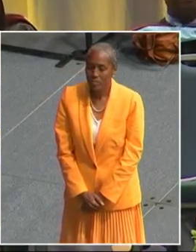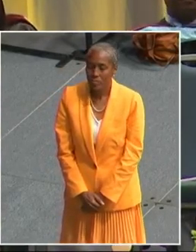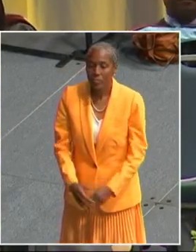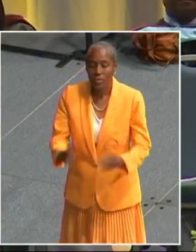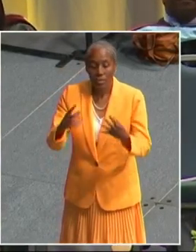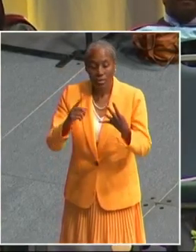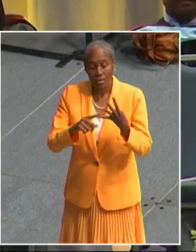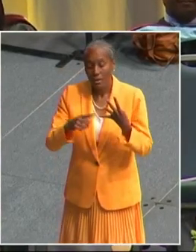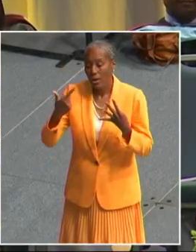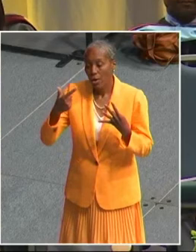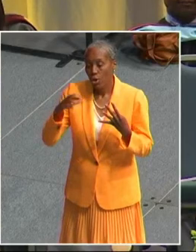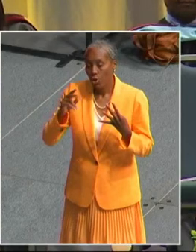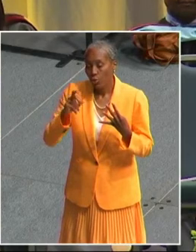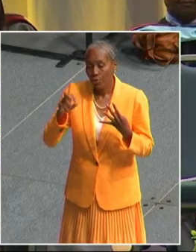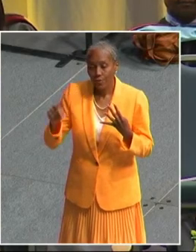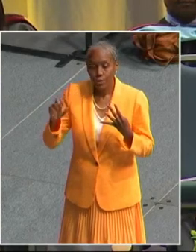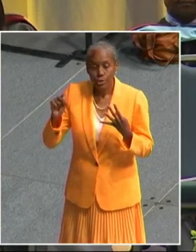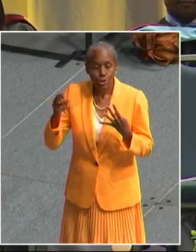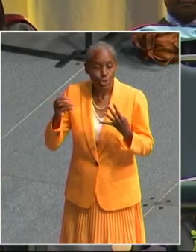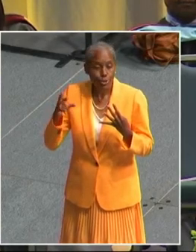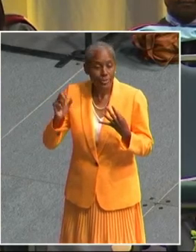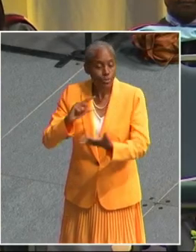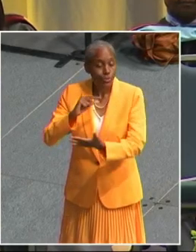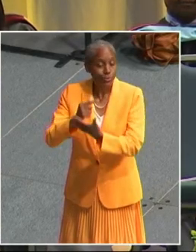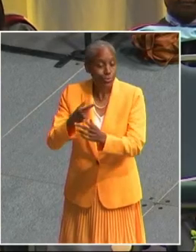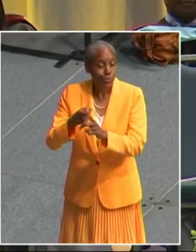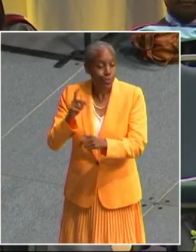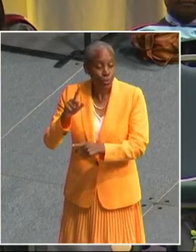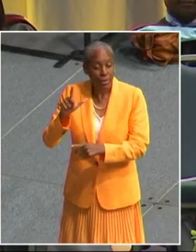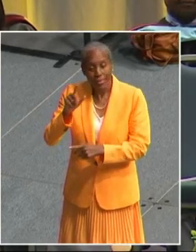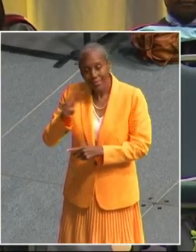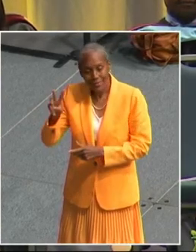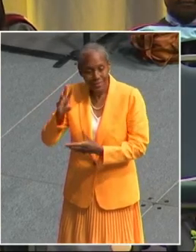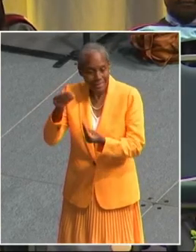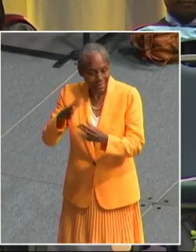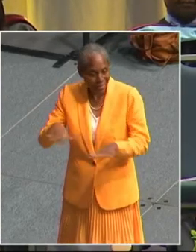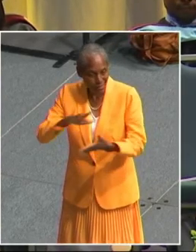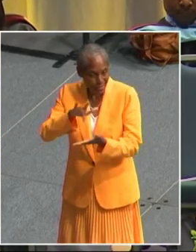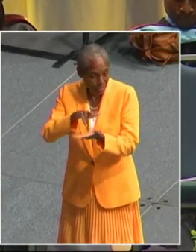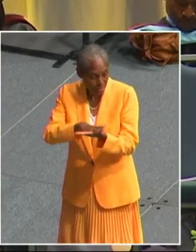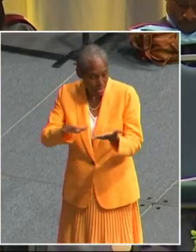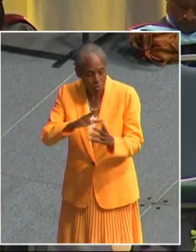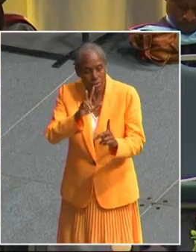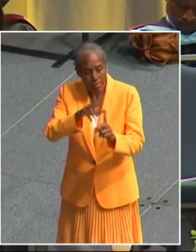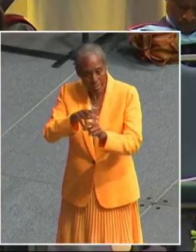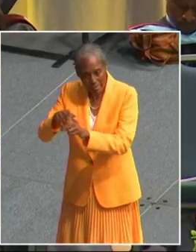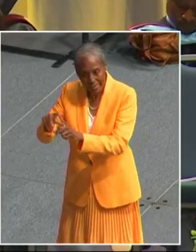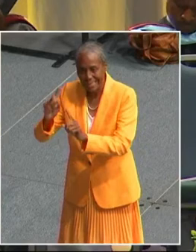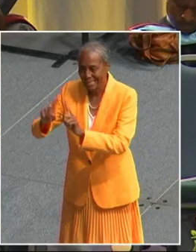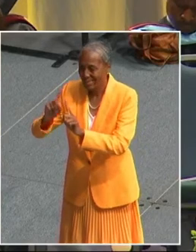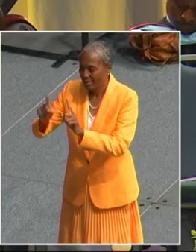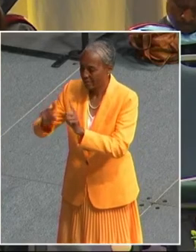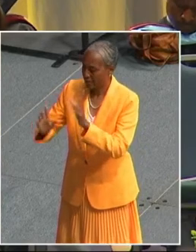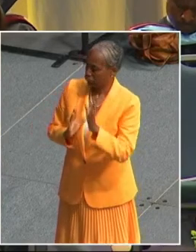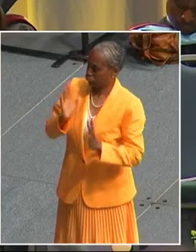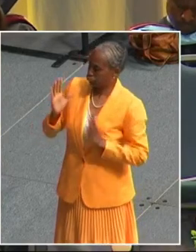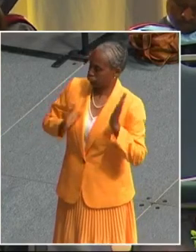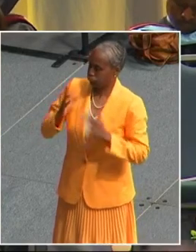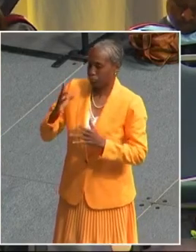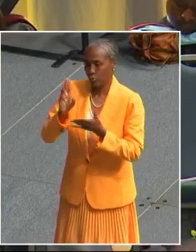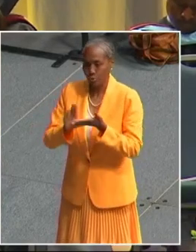Griffin Chernus, who is graduating today from the Levine Campus Middle College, applied to multiple Ivy League